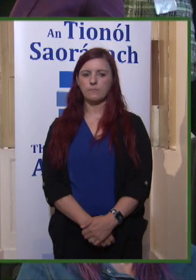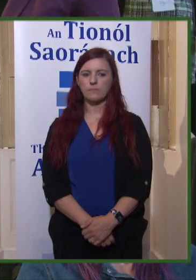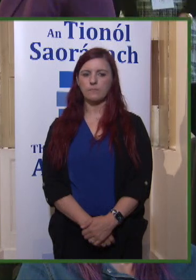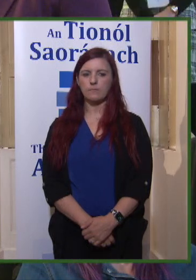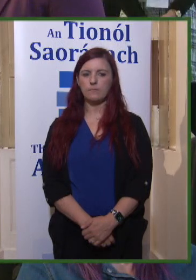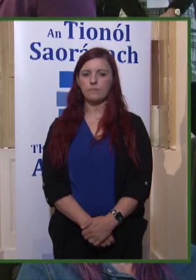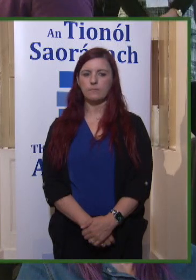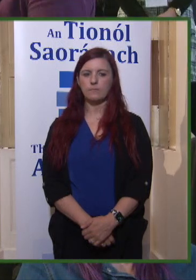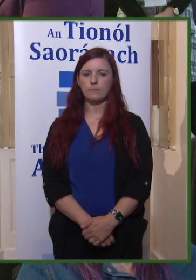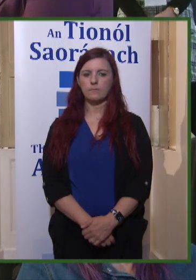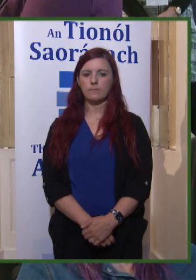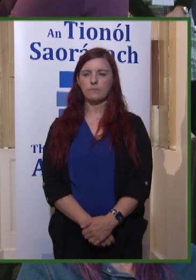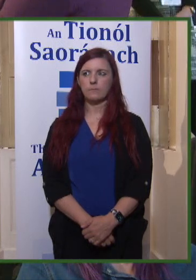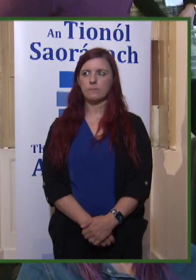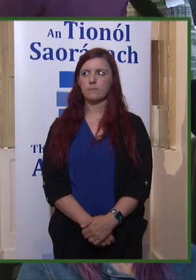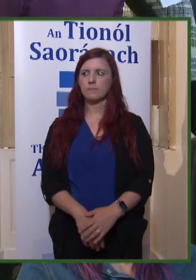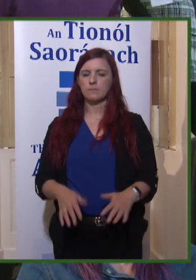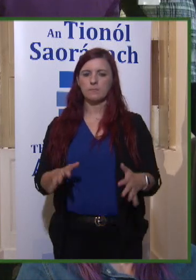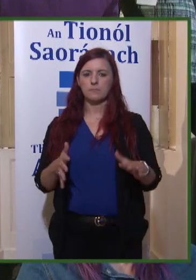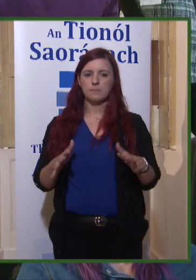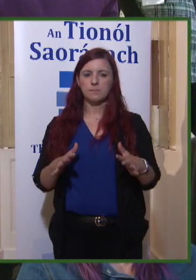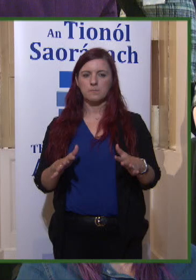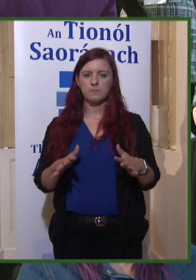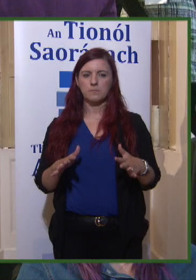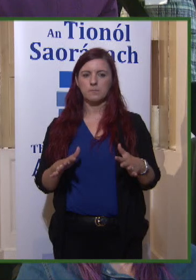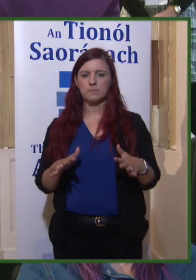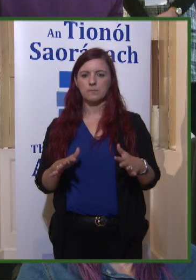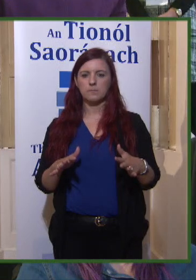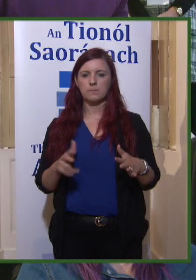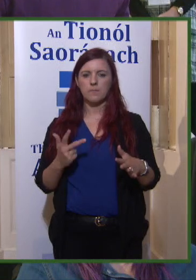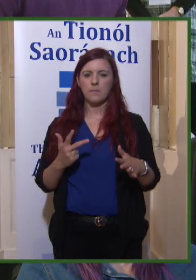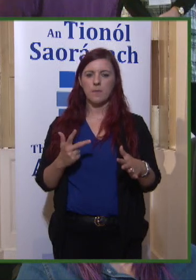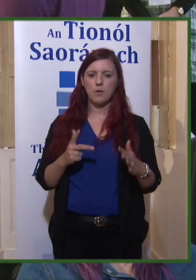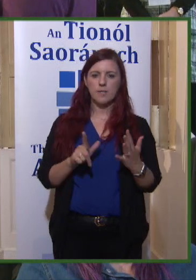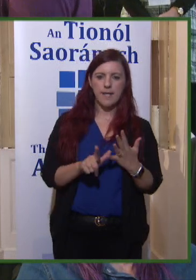Right? Say it out loud. 37. I get 35.